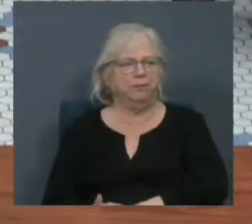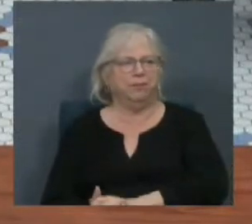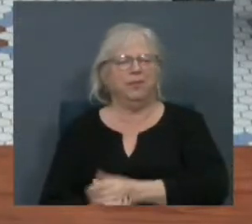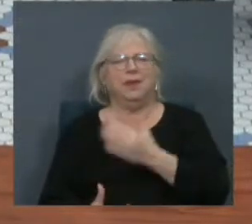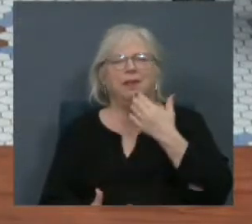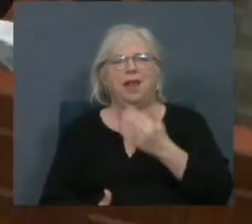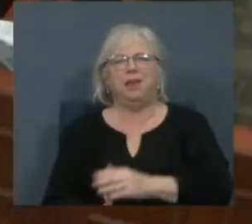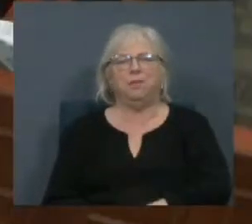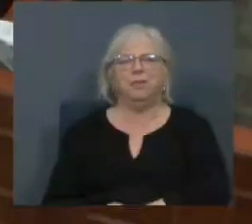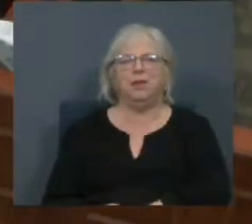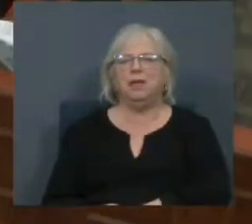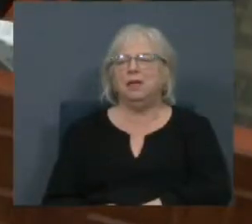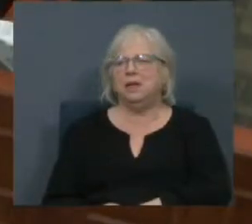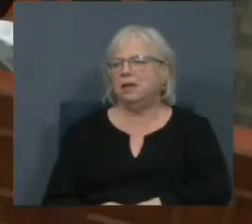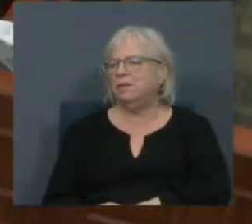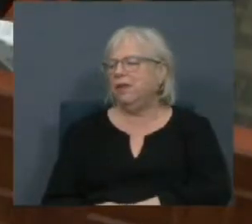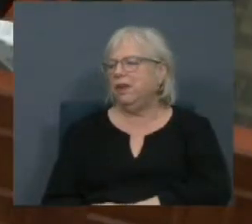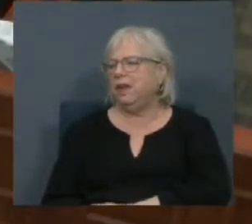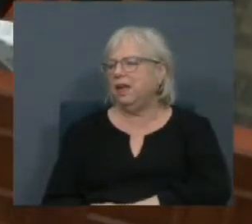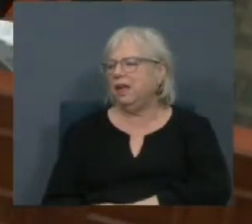All right, thank you.